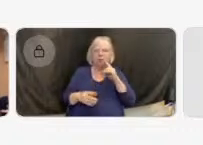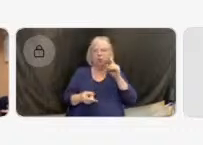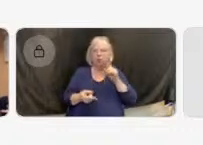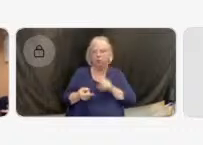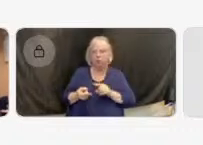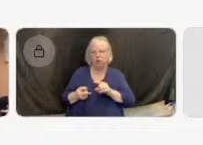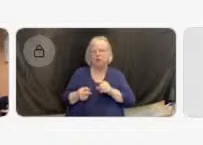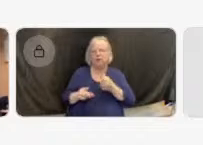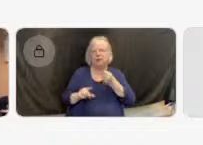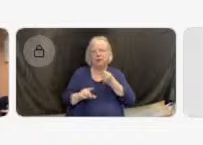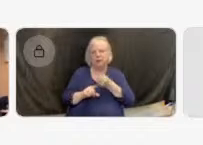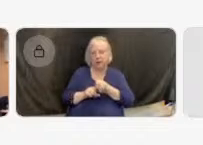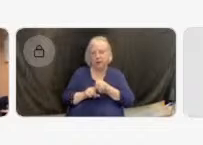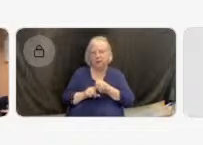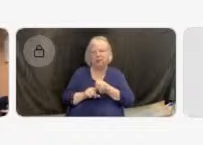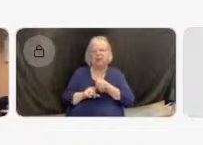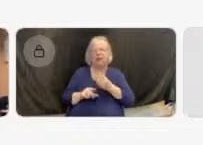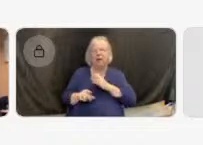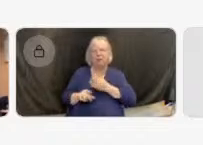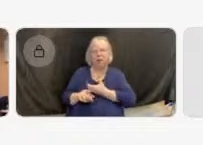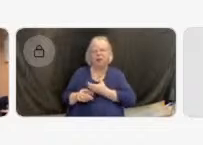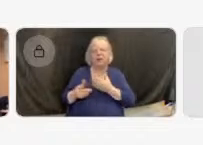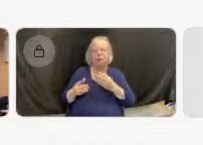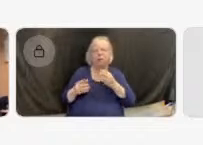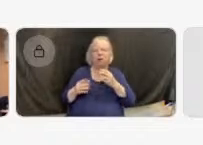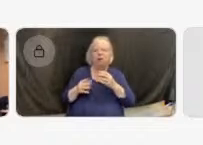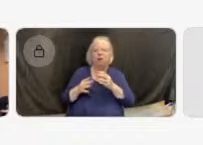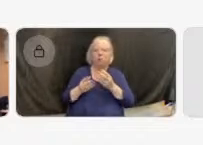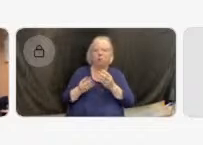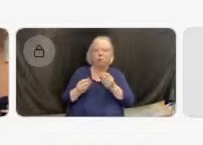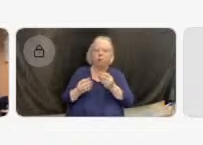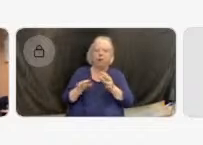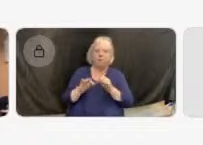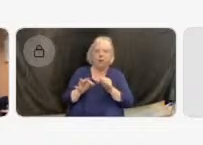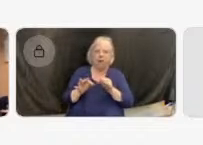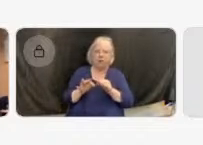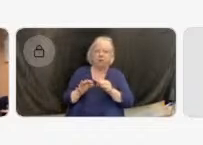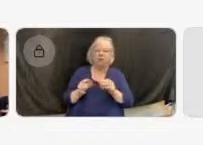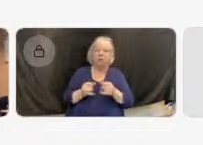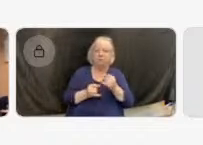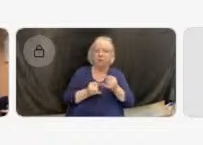values. Finally, next slide, please.